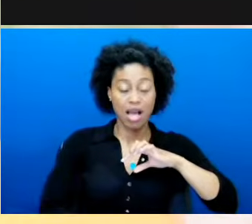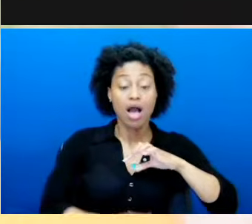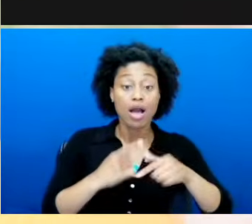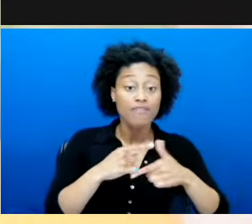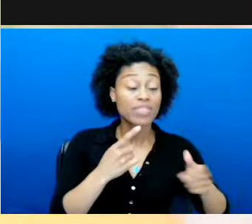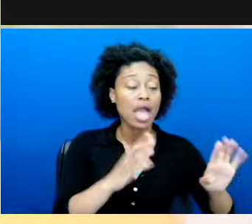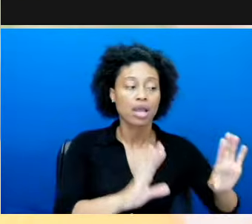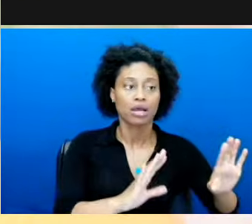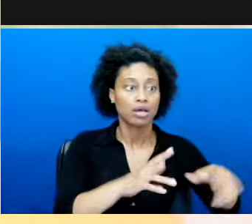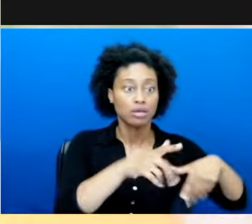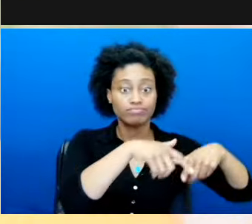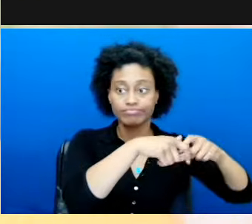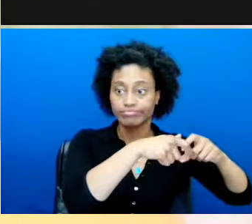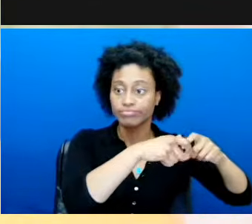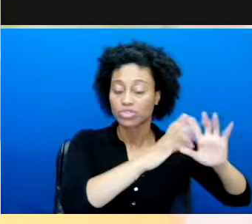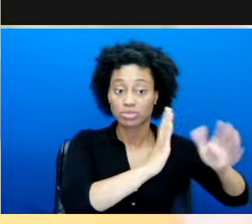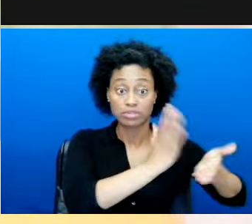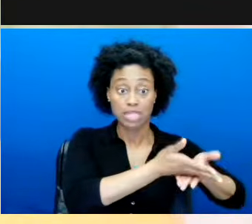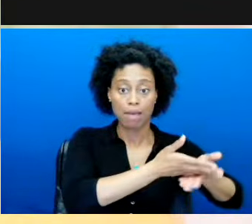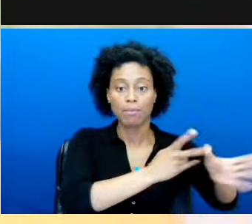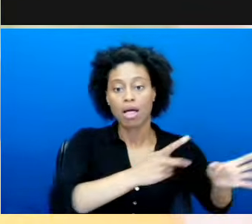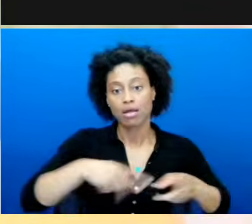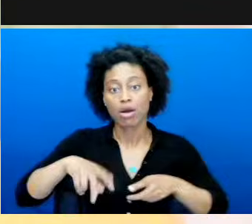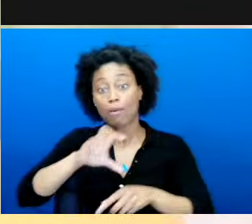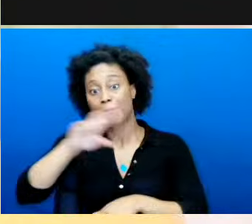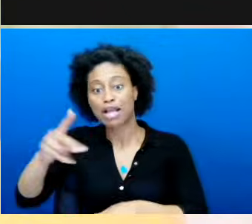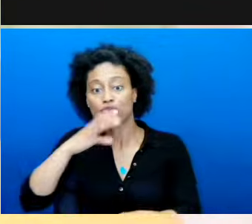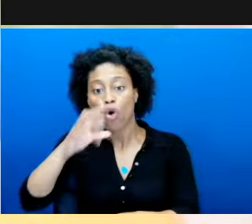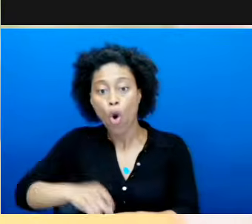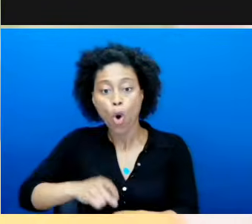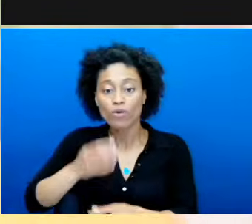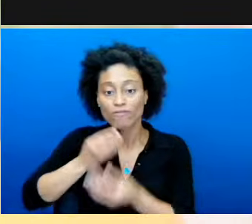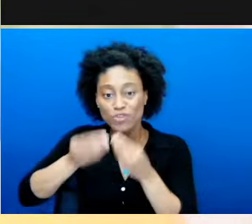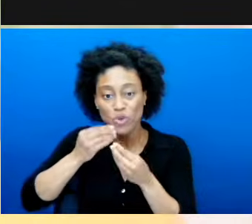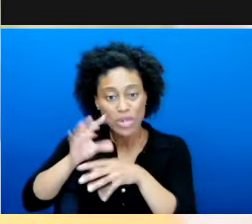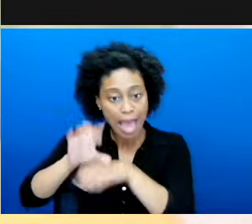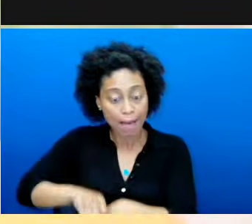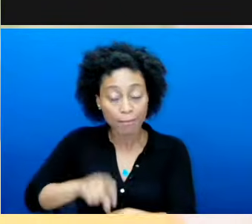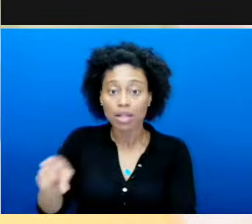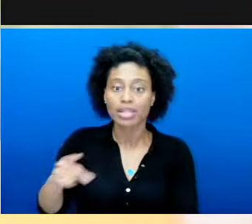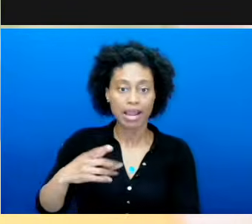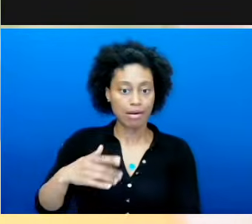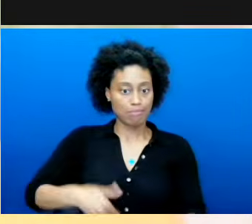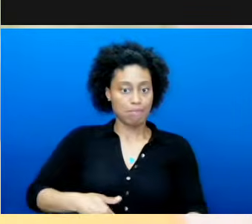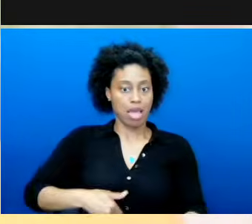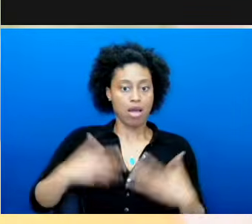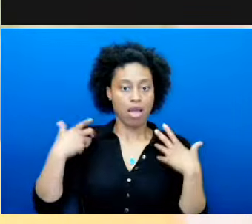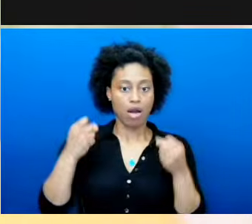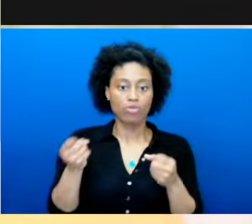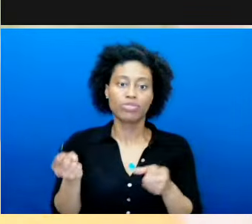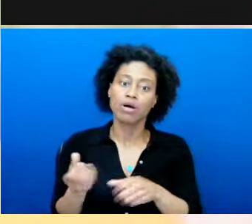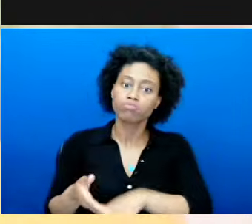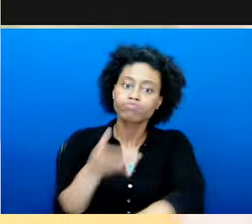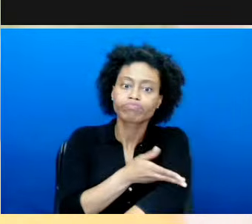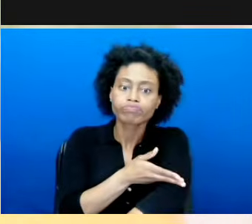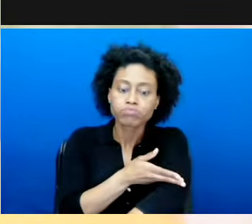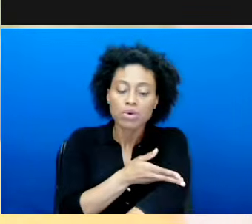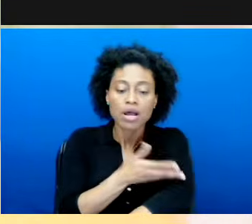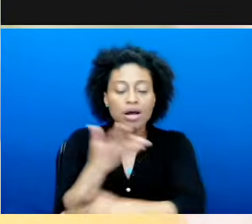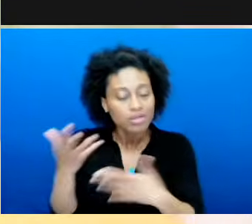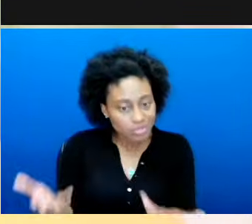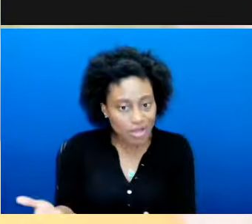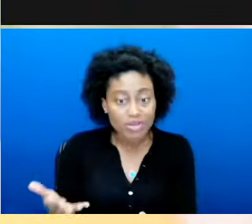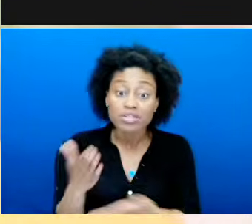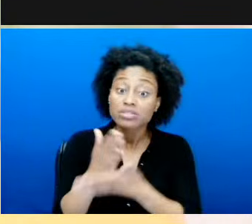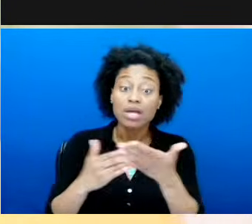month, their health returned to its original state. So some of the staple crops that we have coming out of Africa